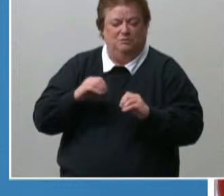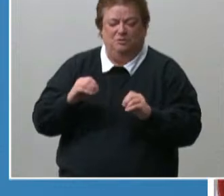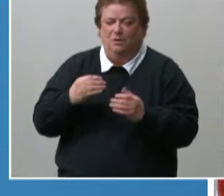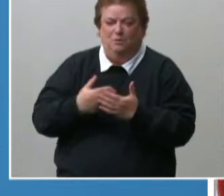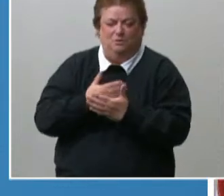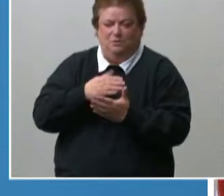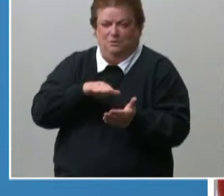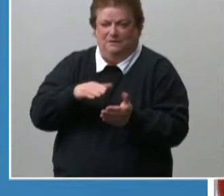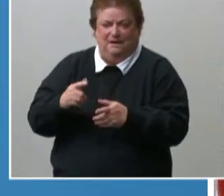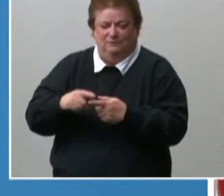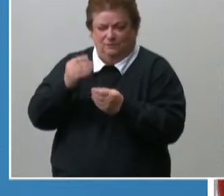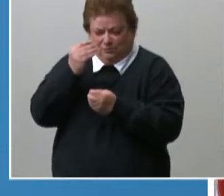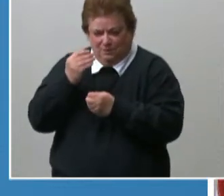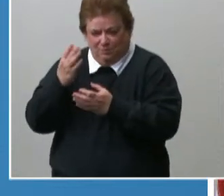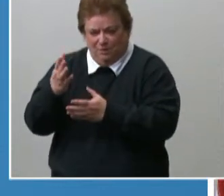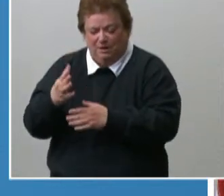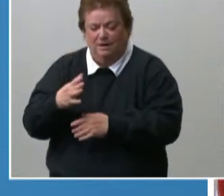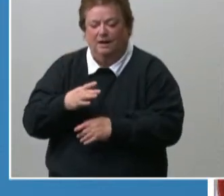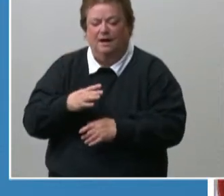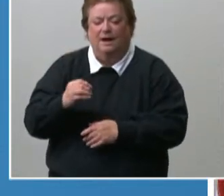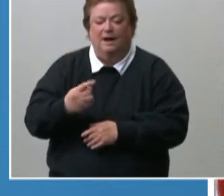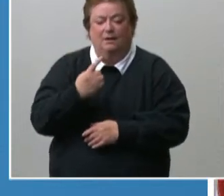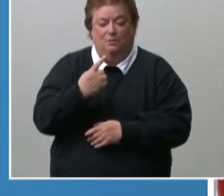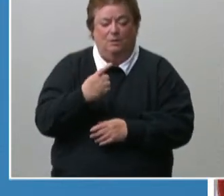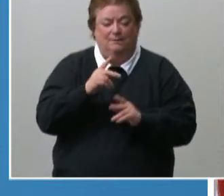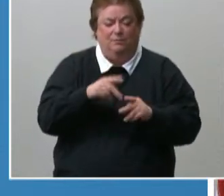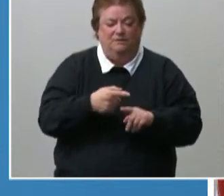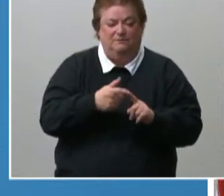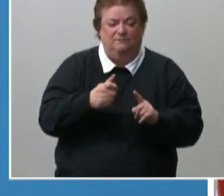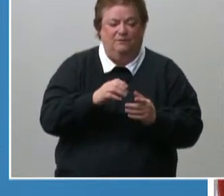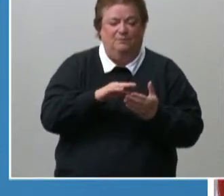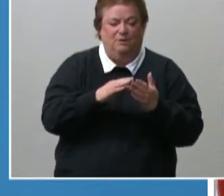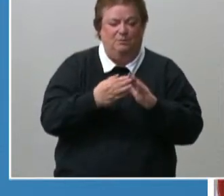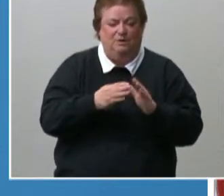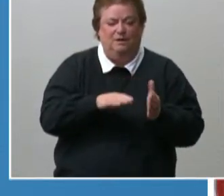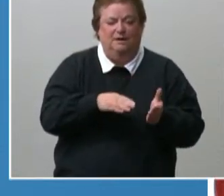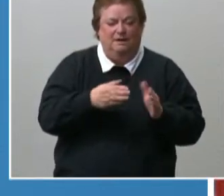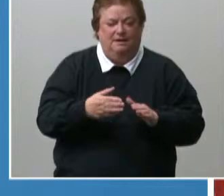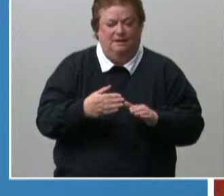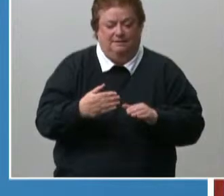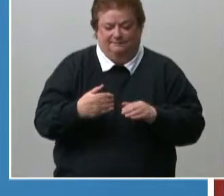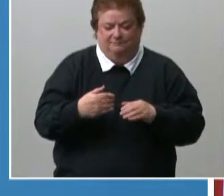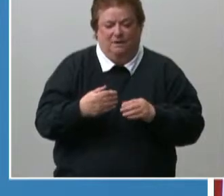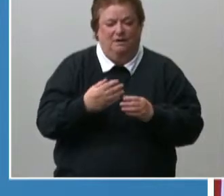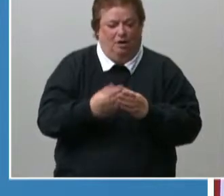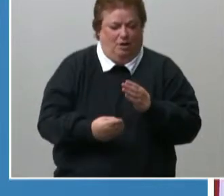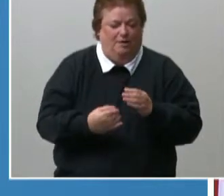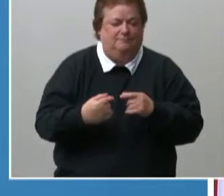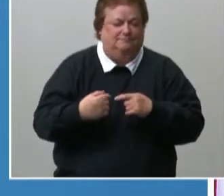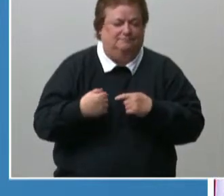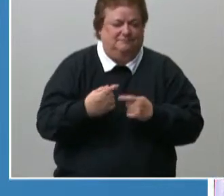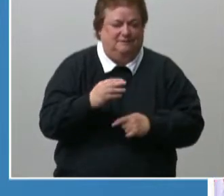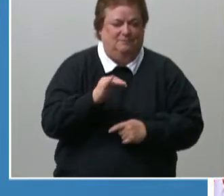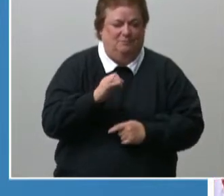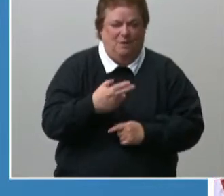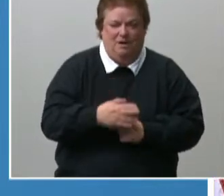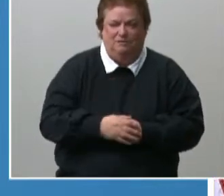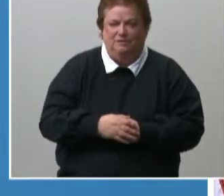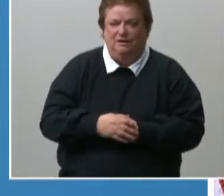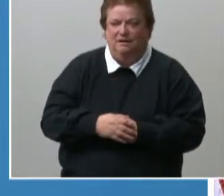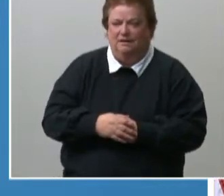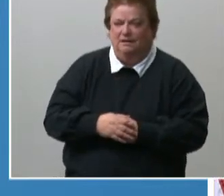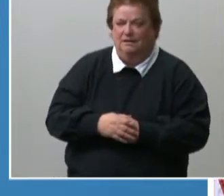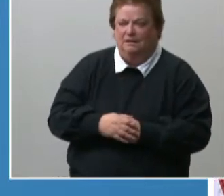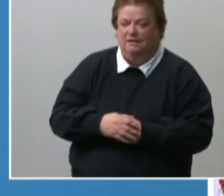report today, and we've lost one member of our community to COVID-19 so far in March. Sadly, deaths